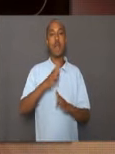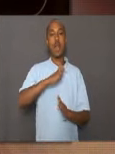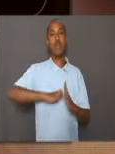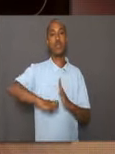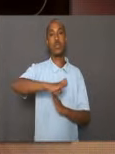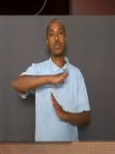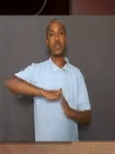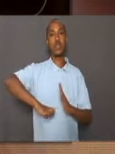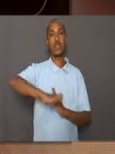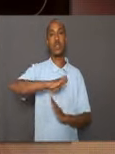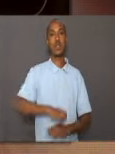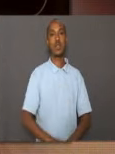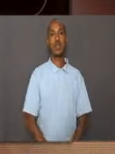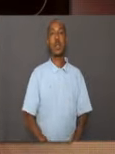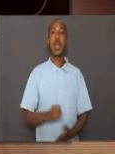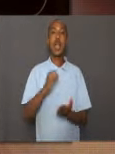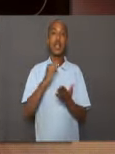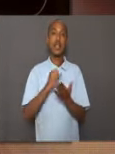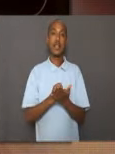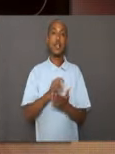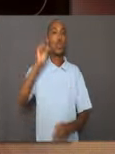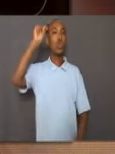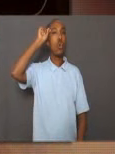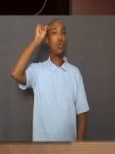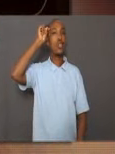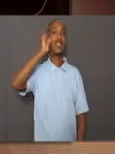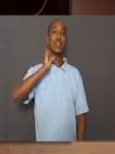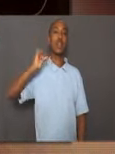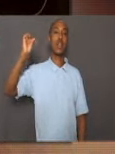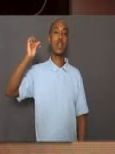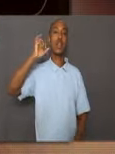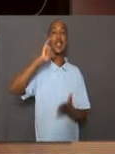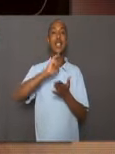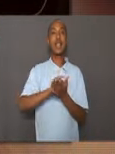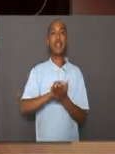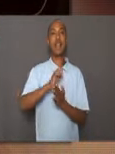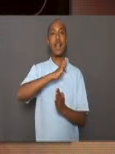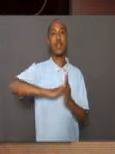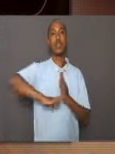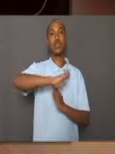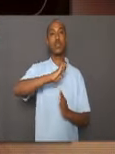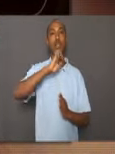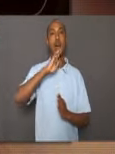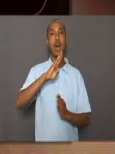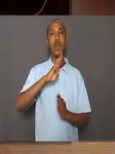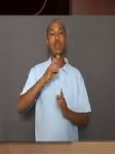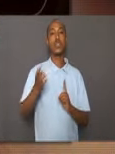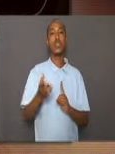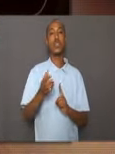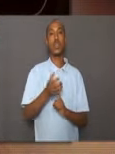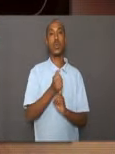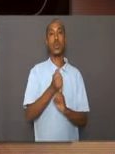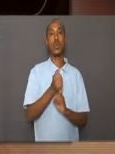electrons. It was Thomson's theory that electrons are constituents